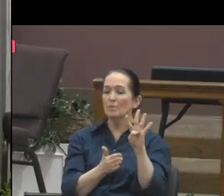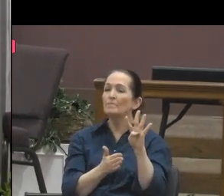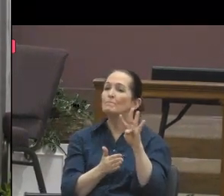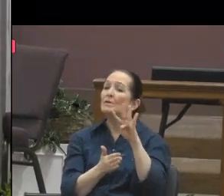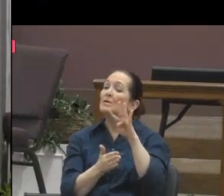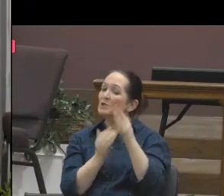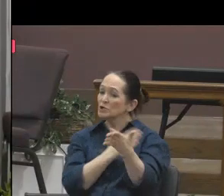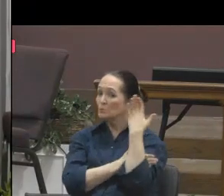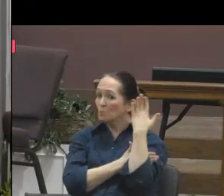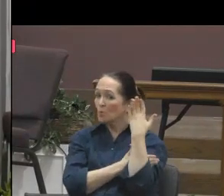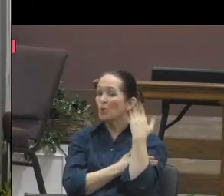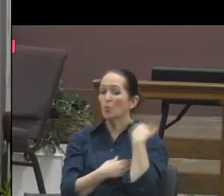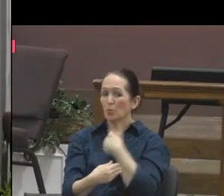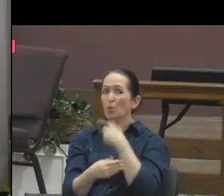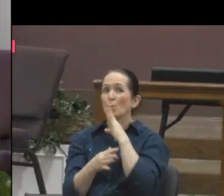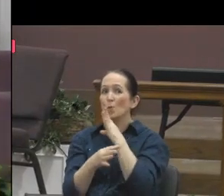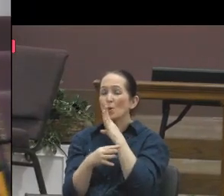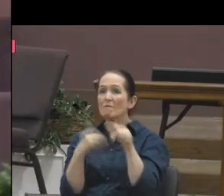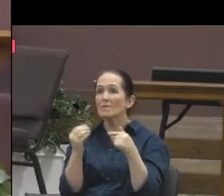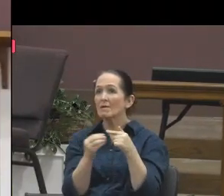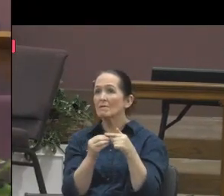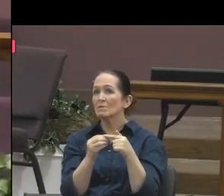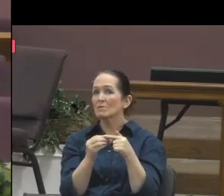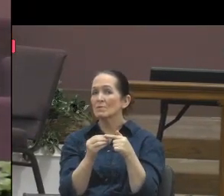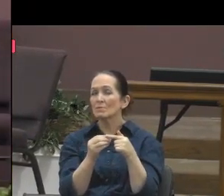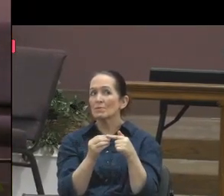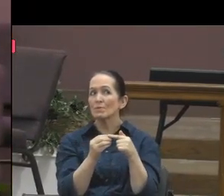Because this morning we're going to talk about